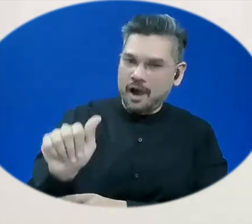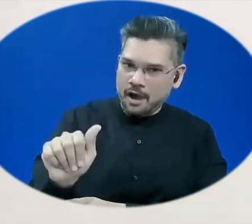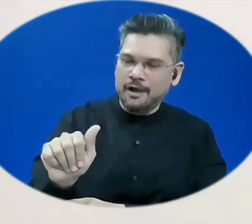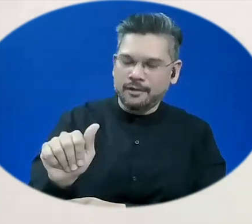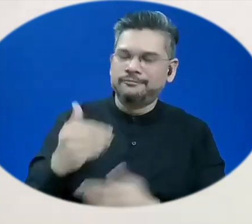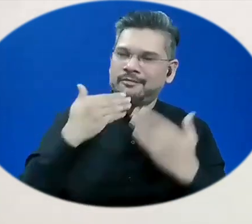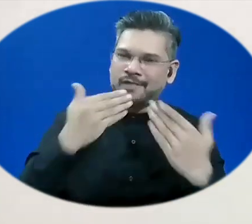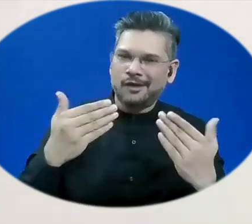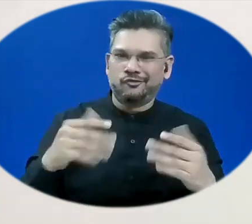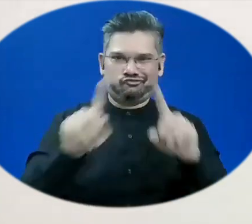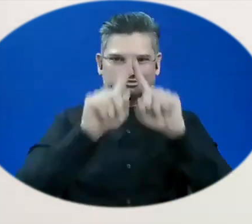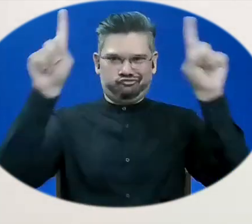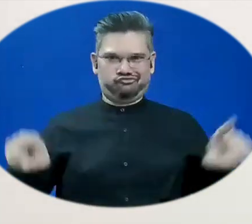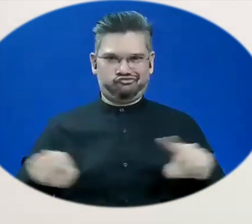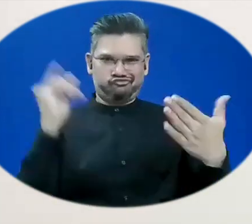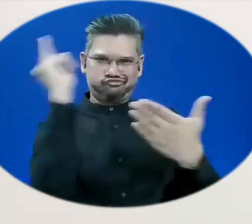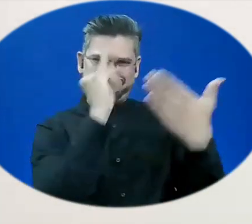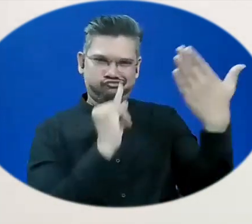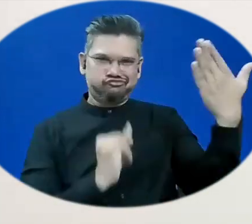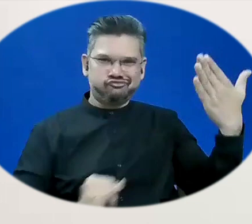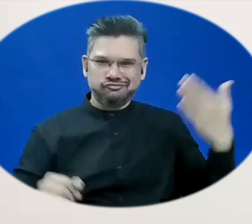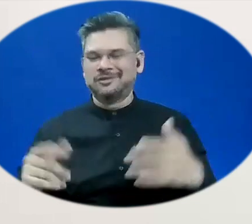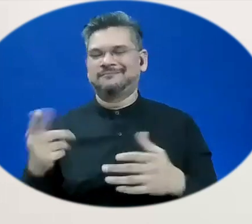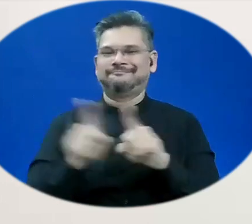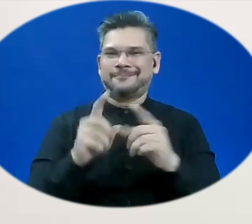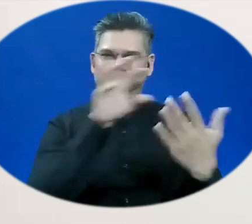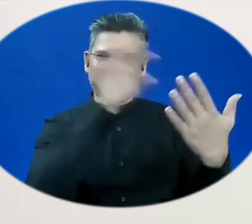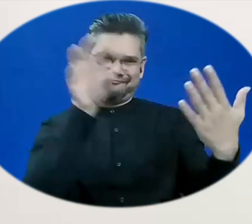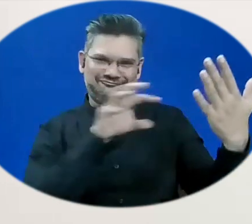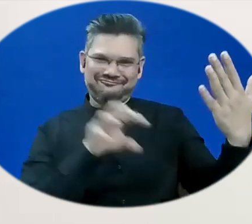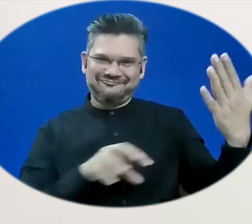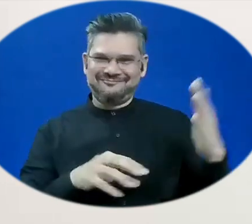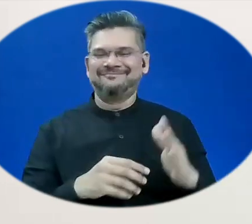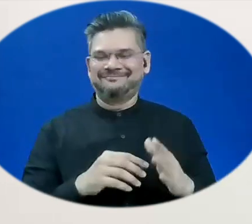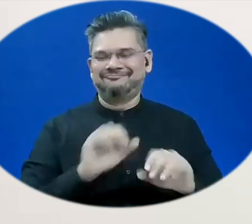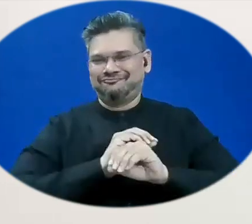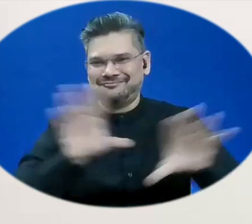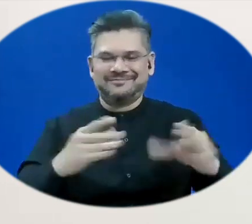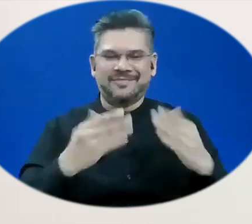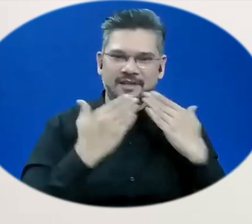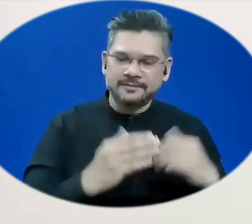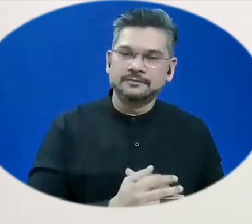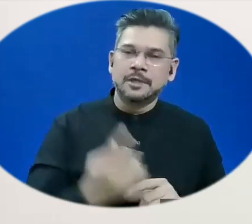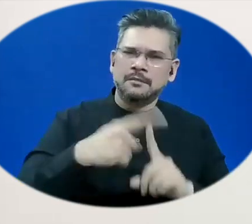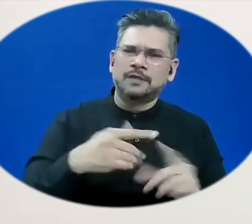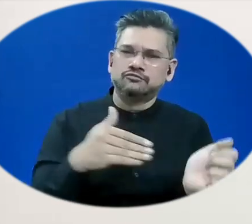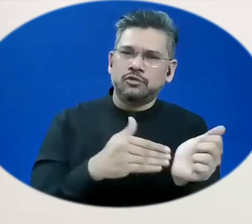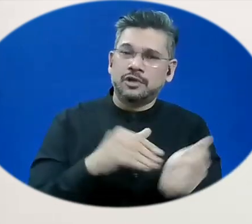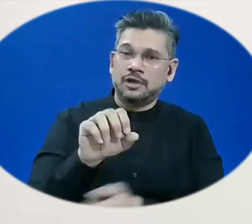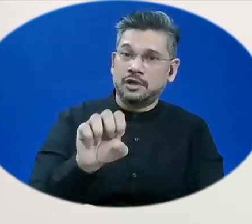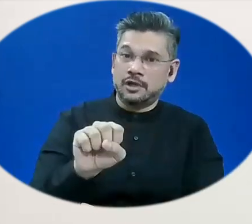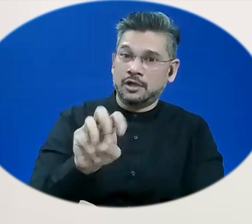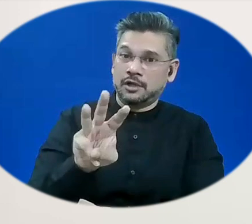poster and the speaker profiles. I'm grateful also to Dr. Swarup Sakar for his guidance